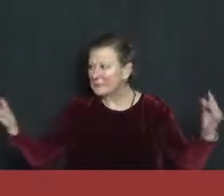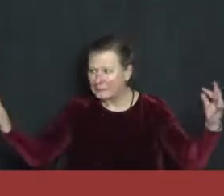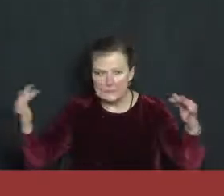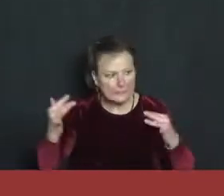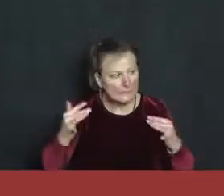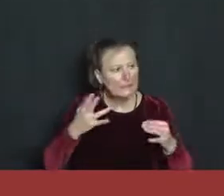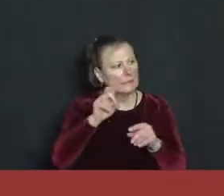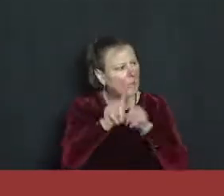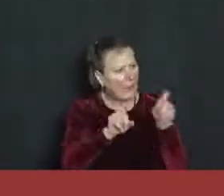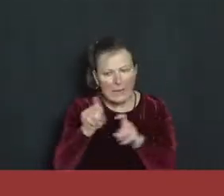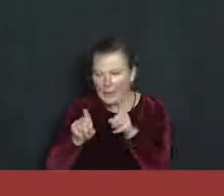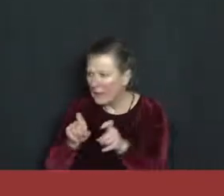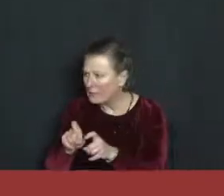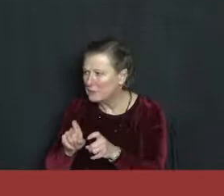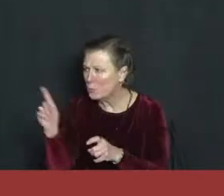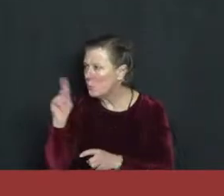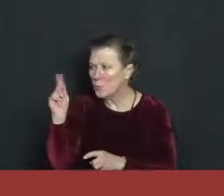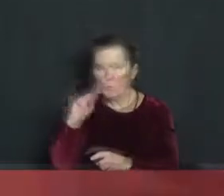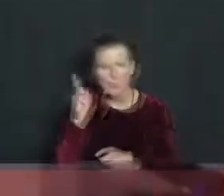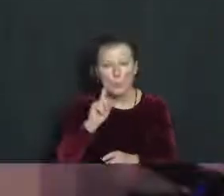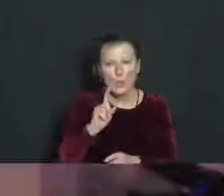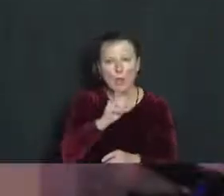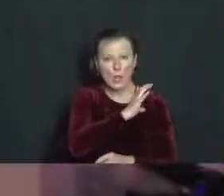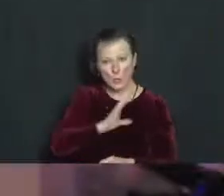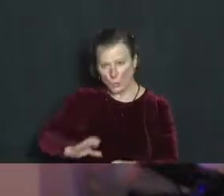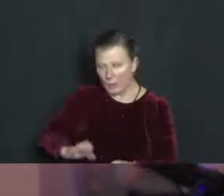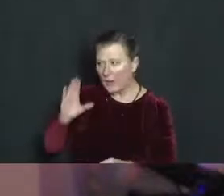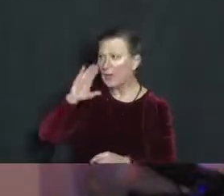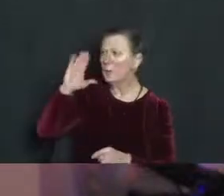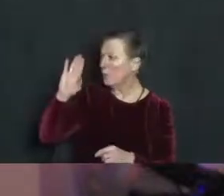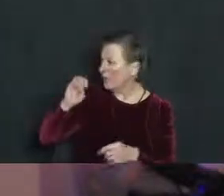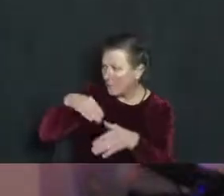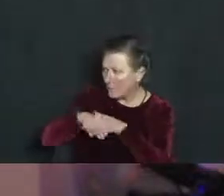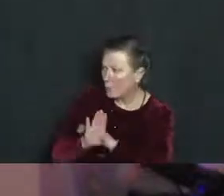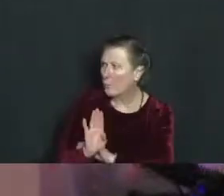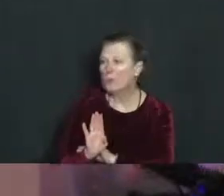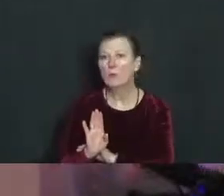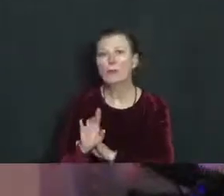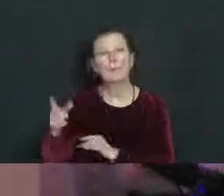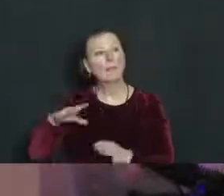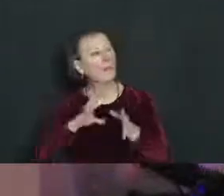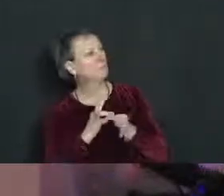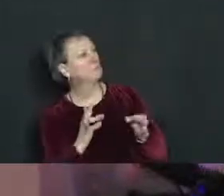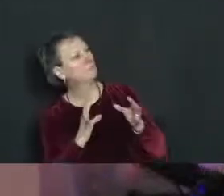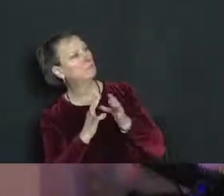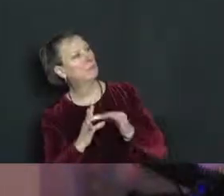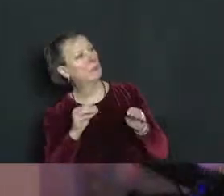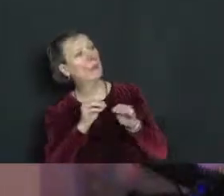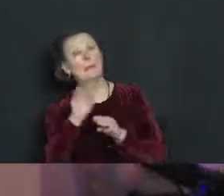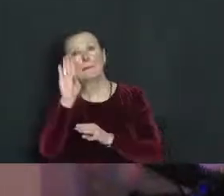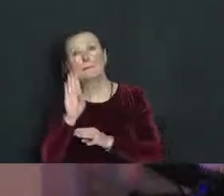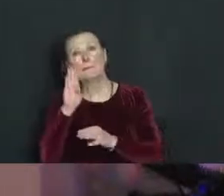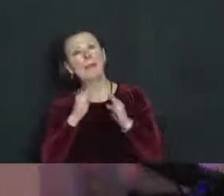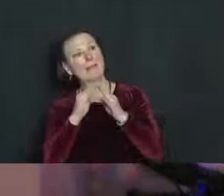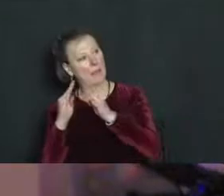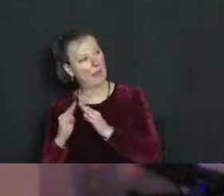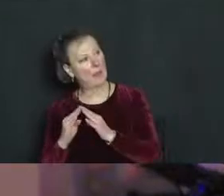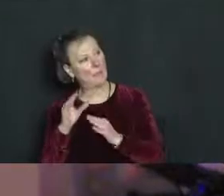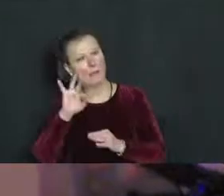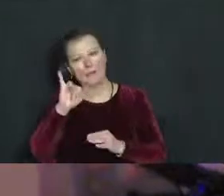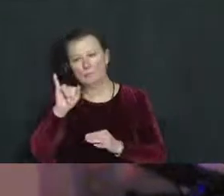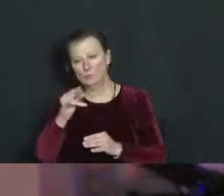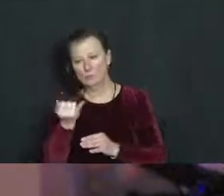he inquired of them where the Christ was to be born. They told him, "In Bethlehem of